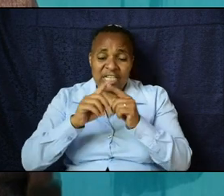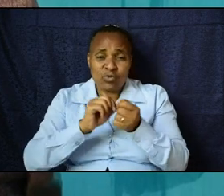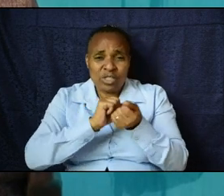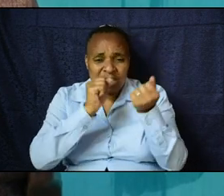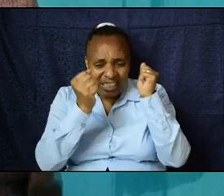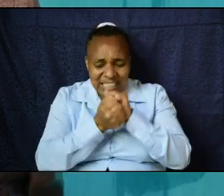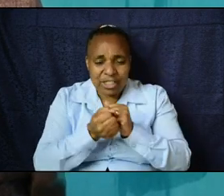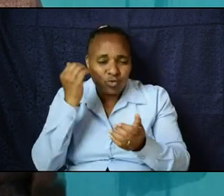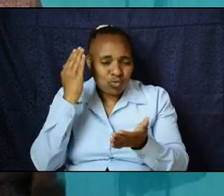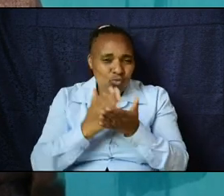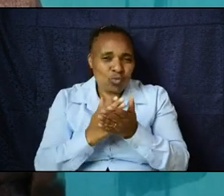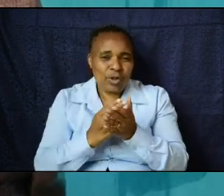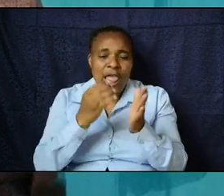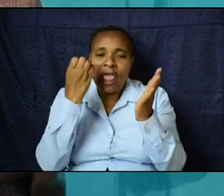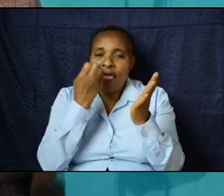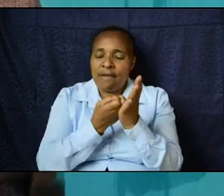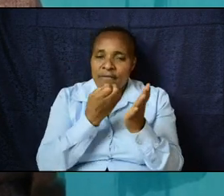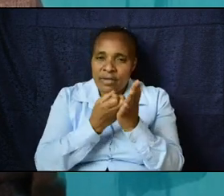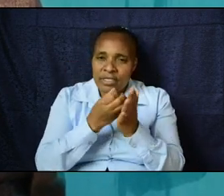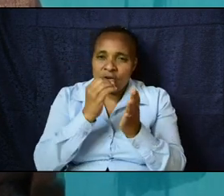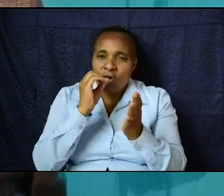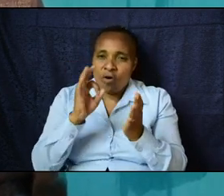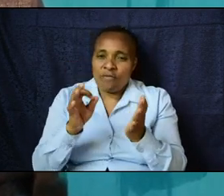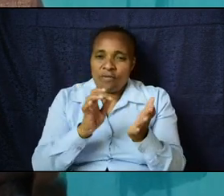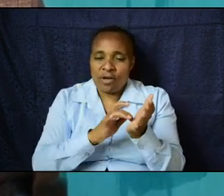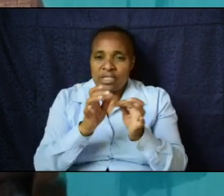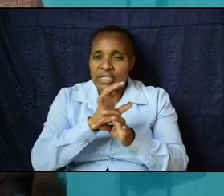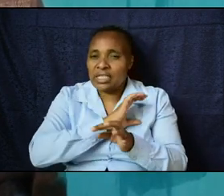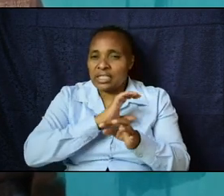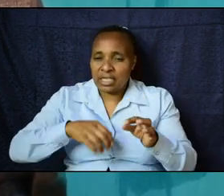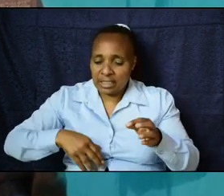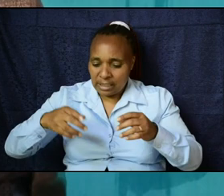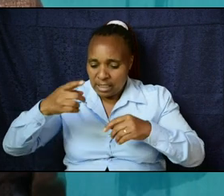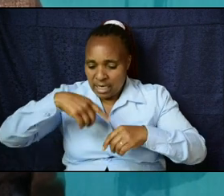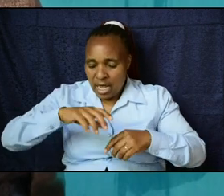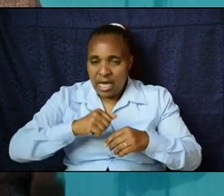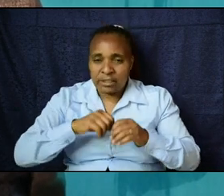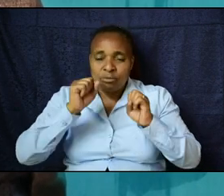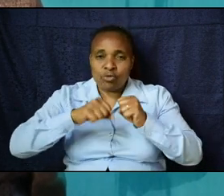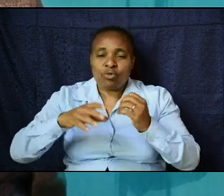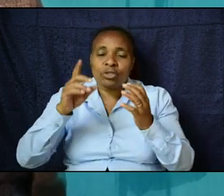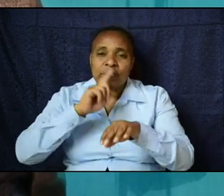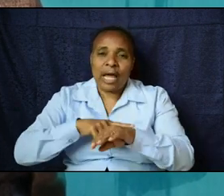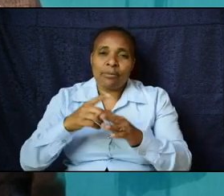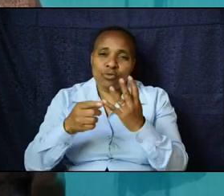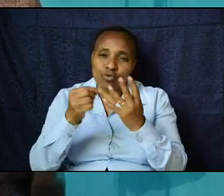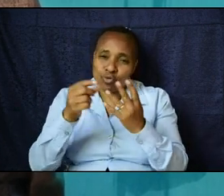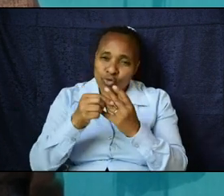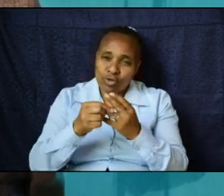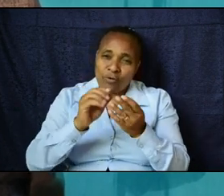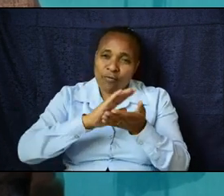so that now the evidence of Christ in us is when we choose to forgive our